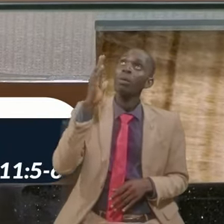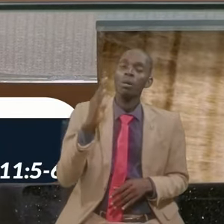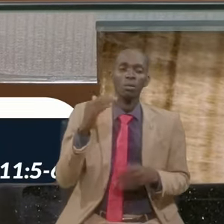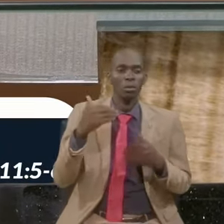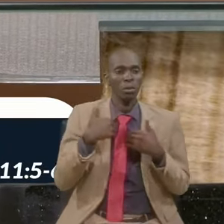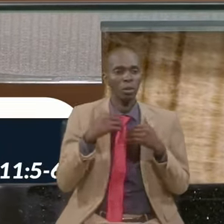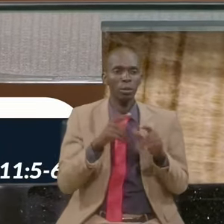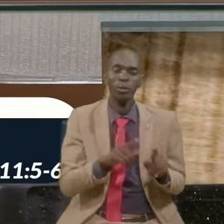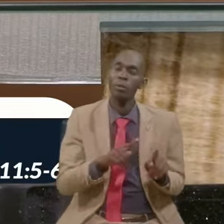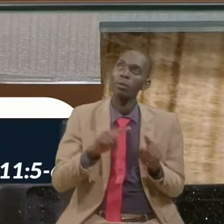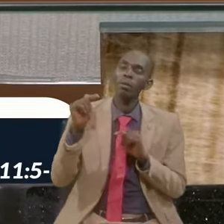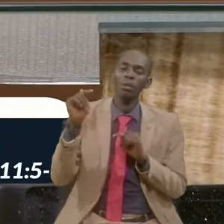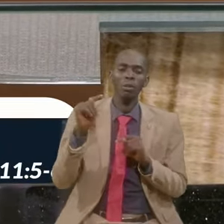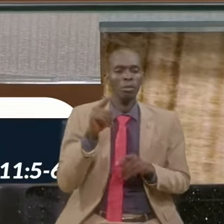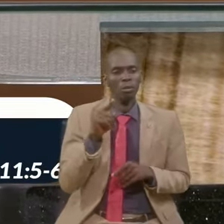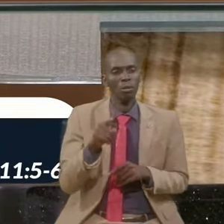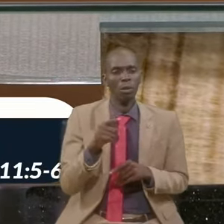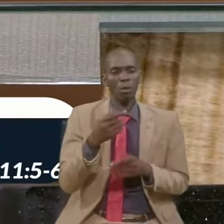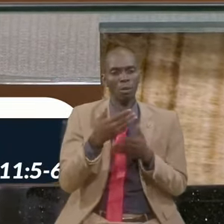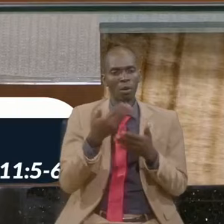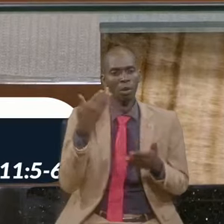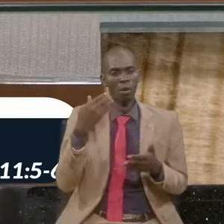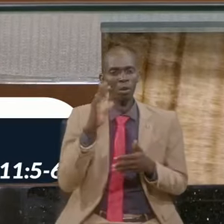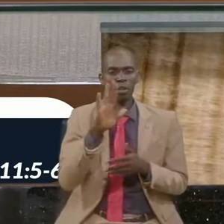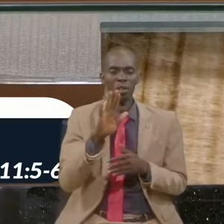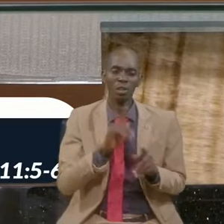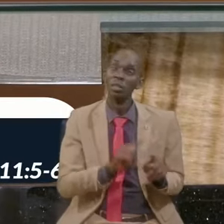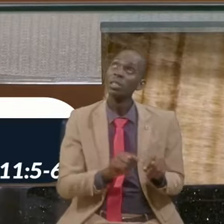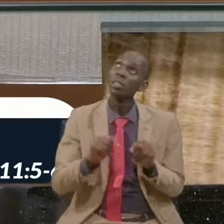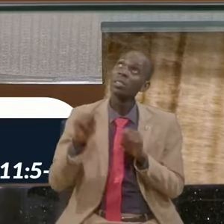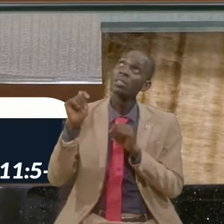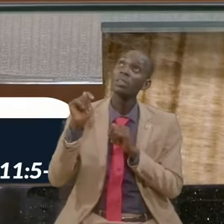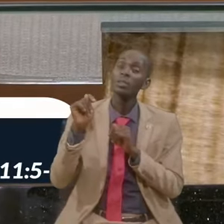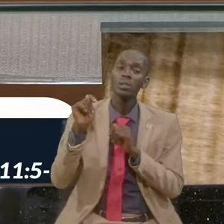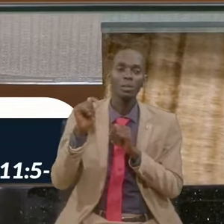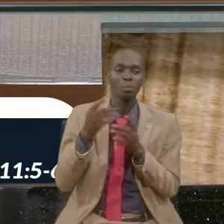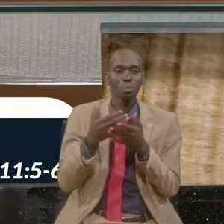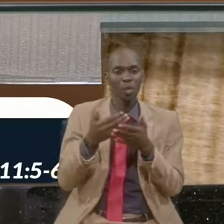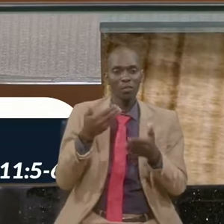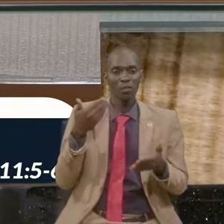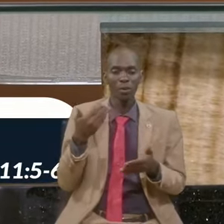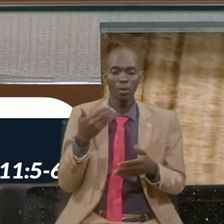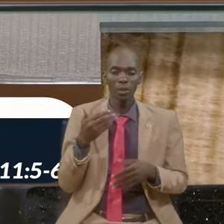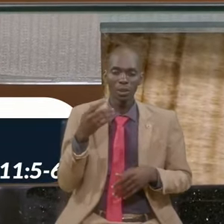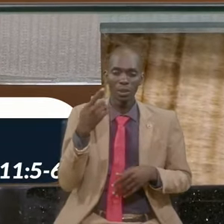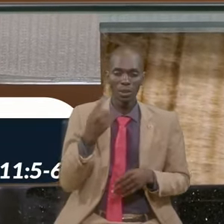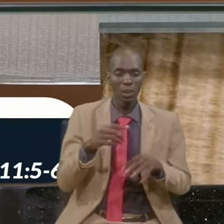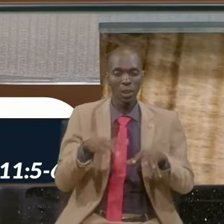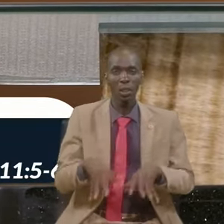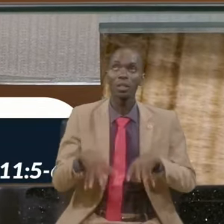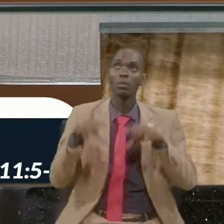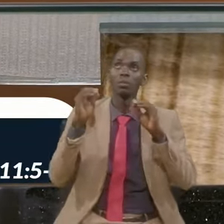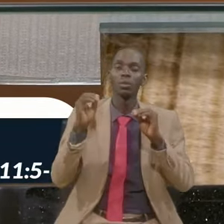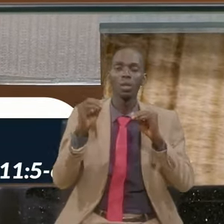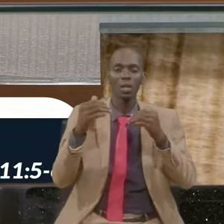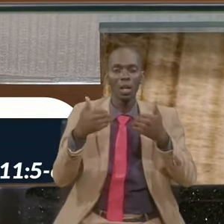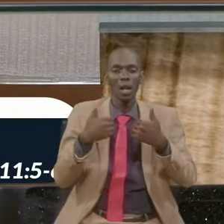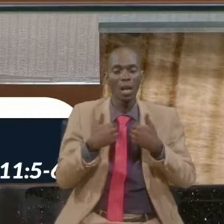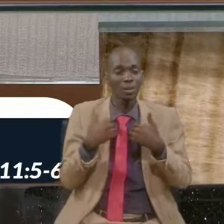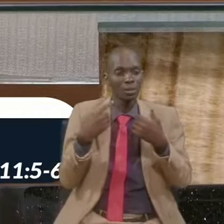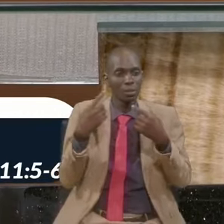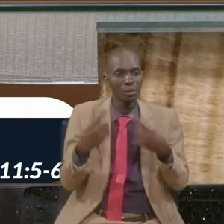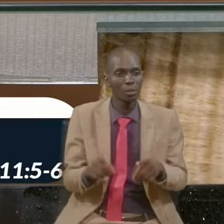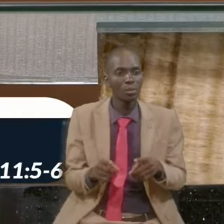had translated him. For before his translation, before the rapture that happened to